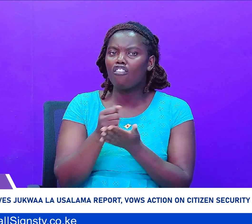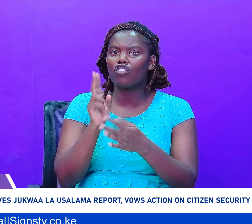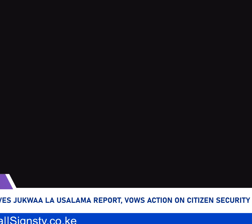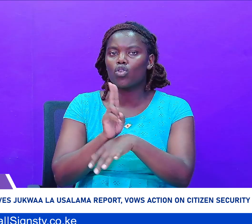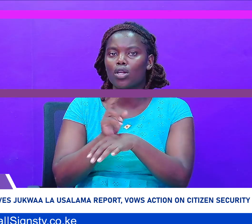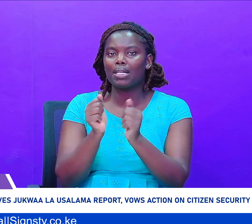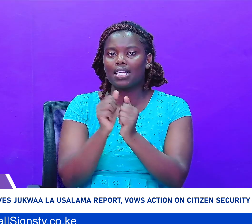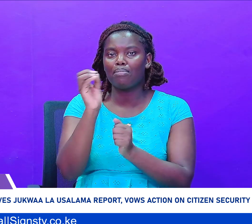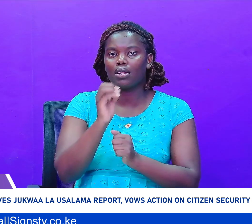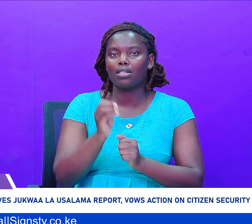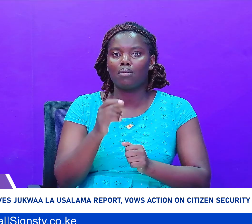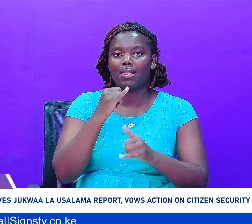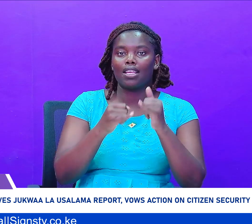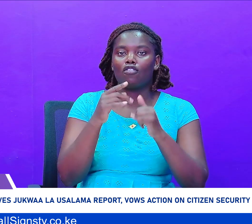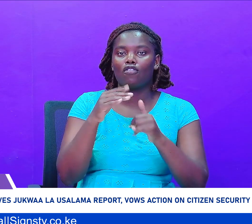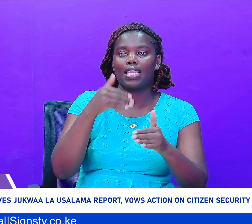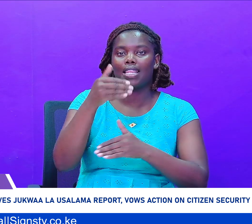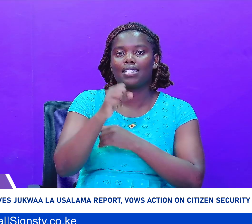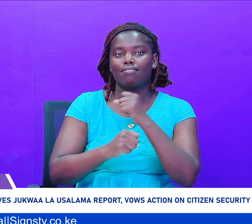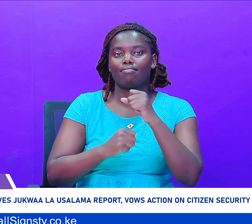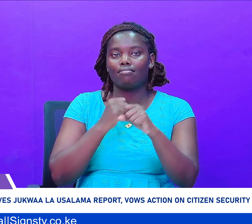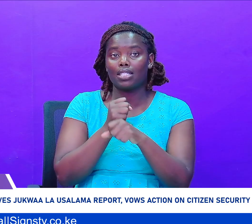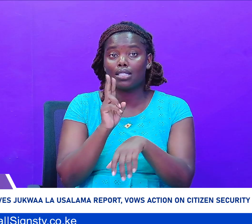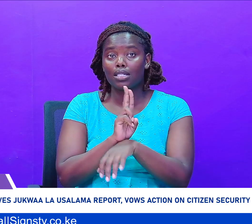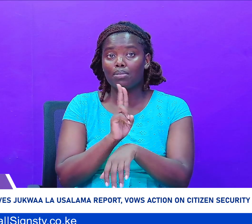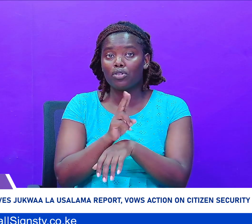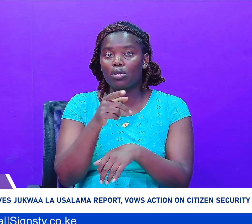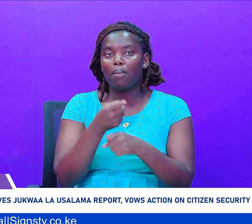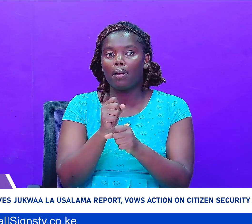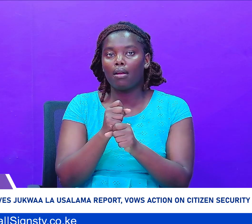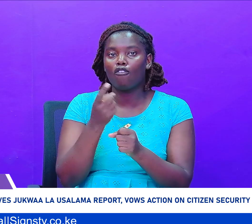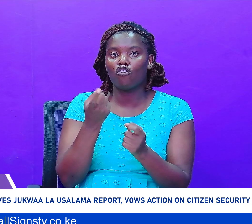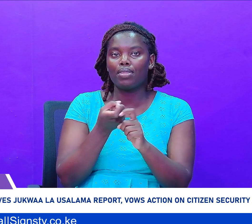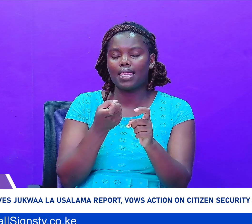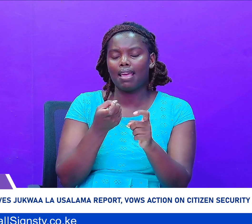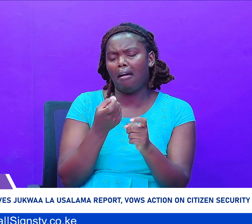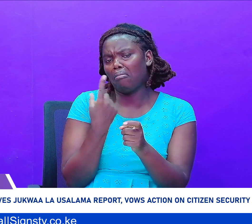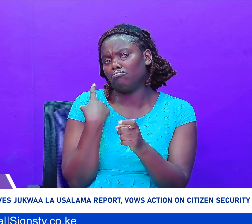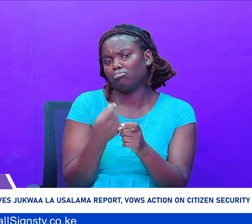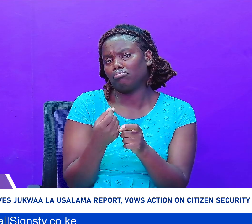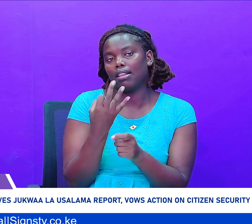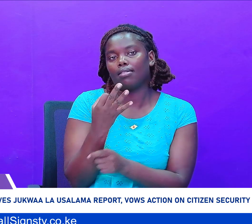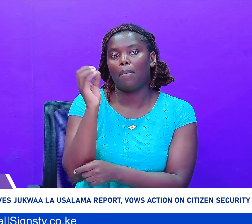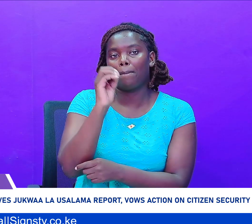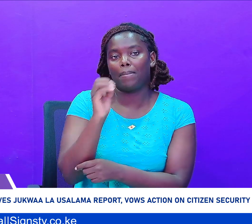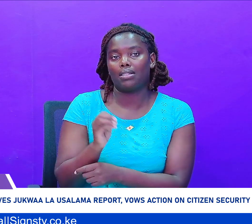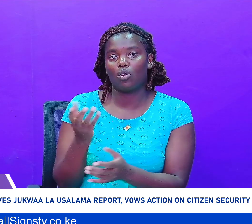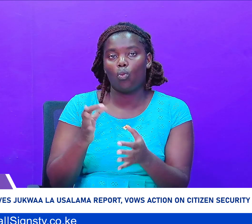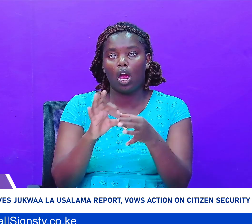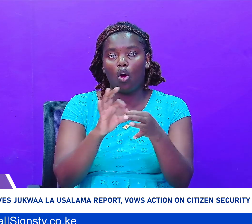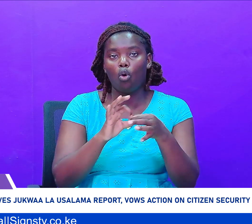to 10% by the end of next year, a substantial leap from the current